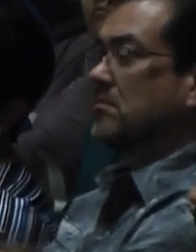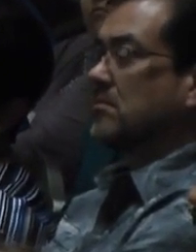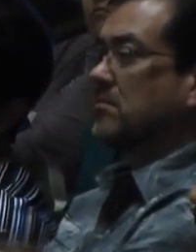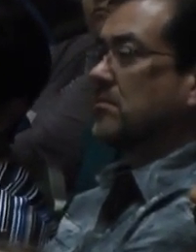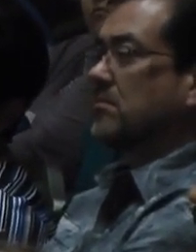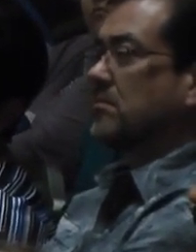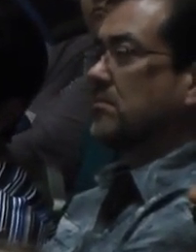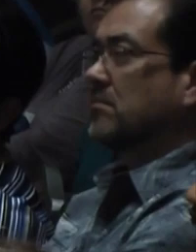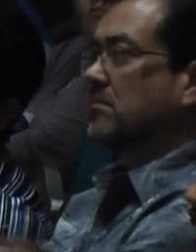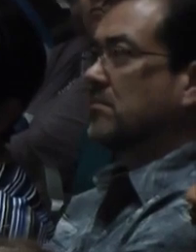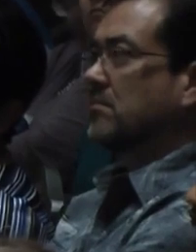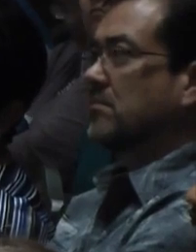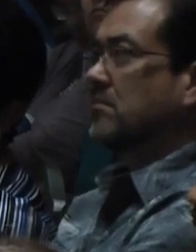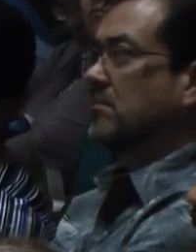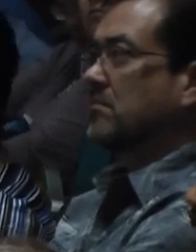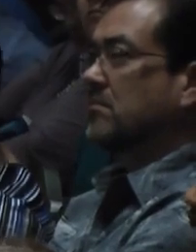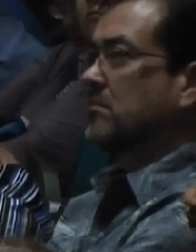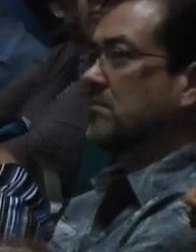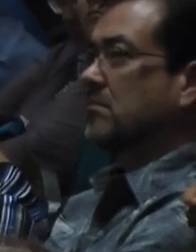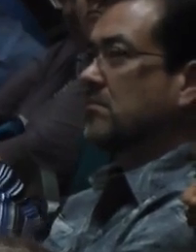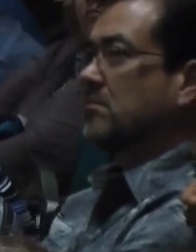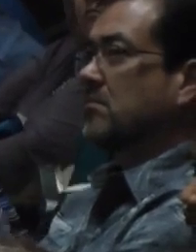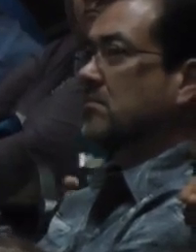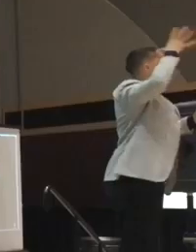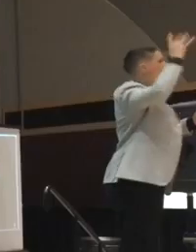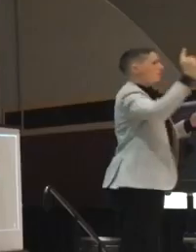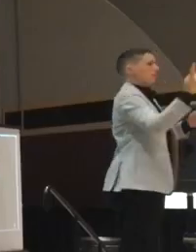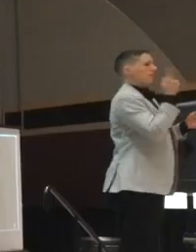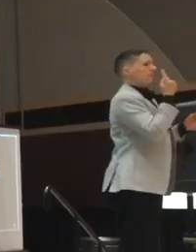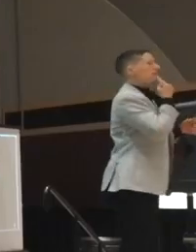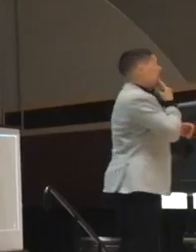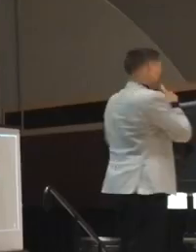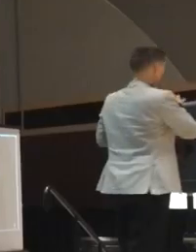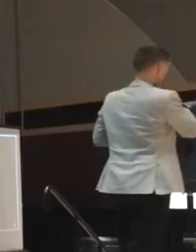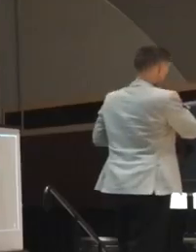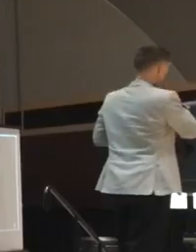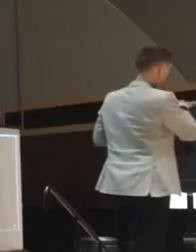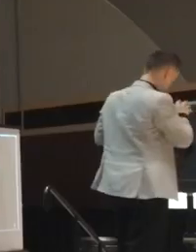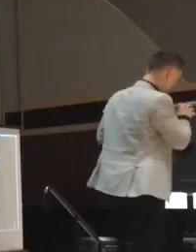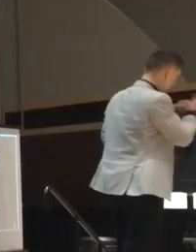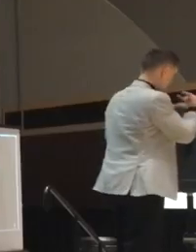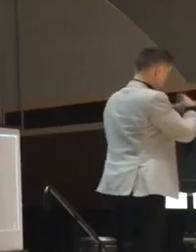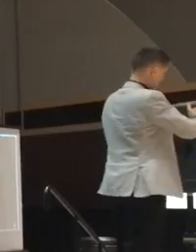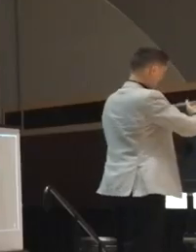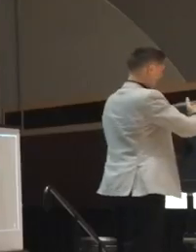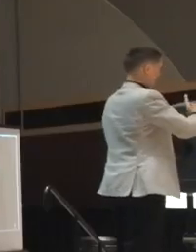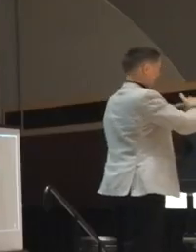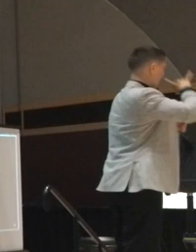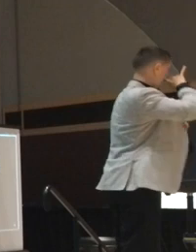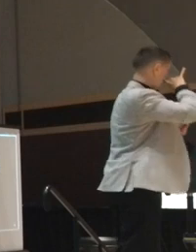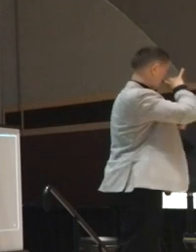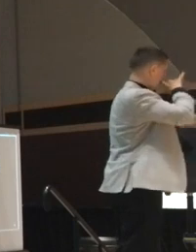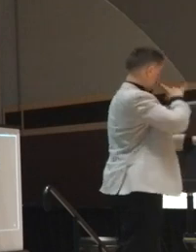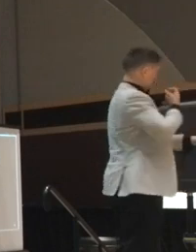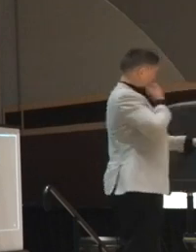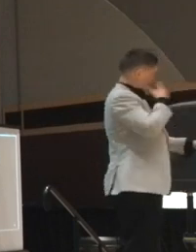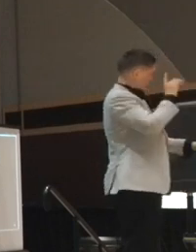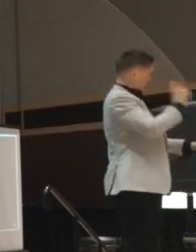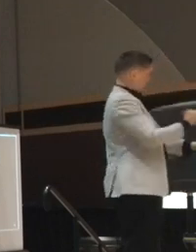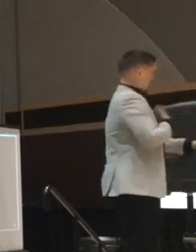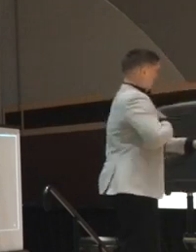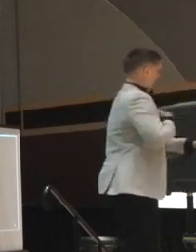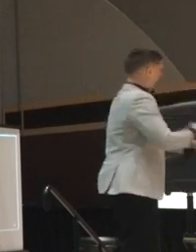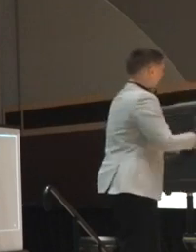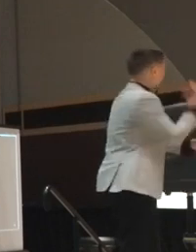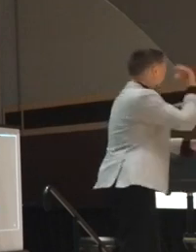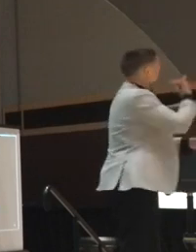oftentimes older parents, come up to me and they go, oh, grandkids got diagnosed, and then they figure out they're on the spectrum, and they